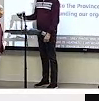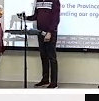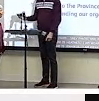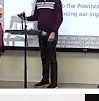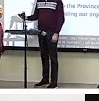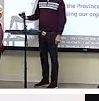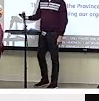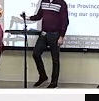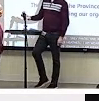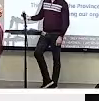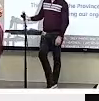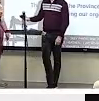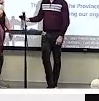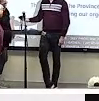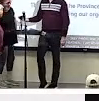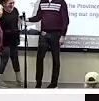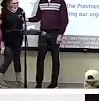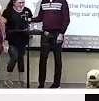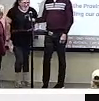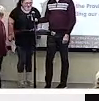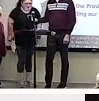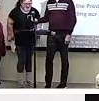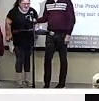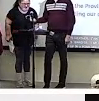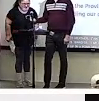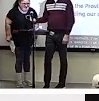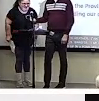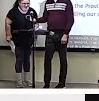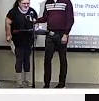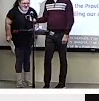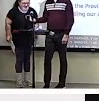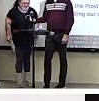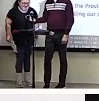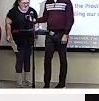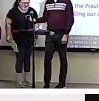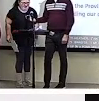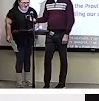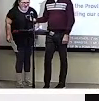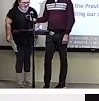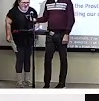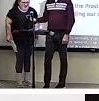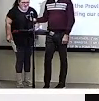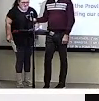It's gonna be a little shuffle. Hello, my name is Tegan, and I